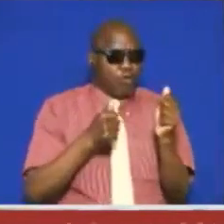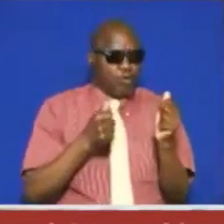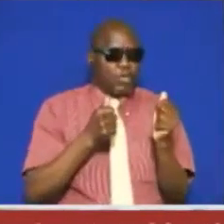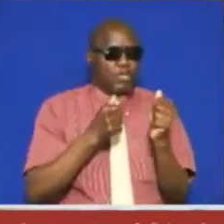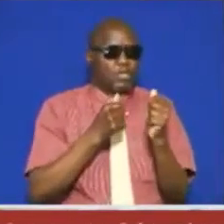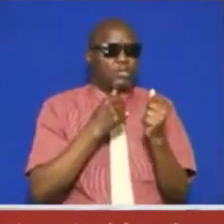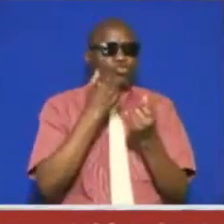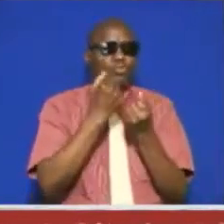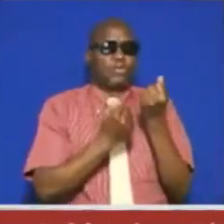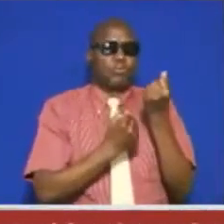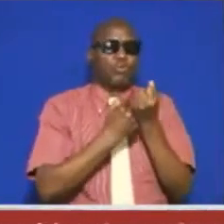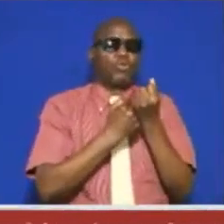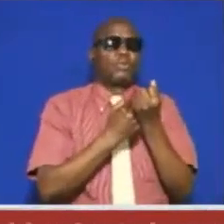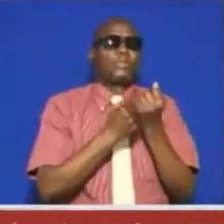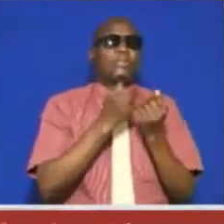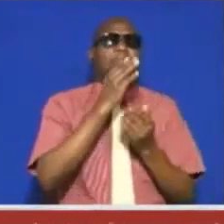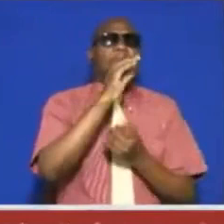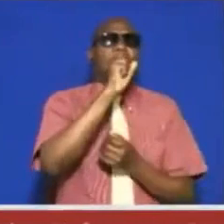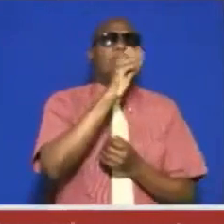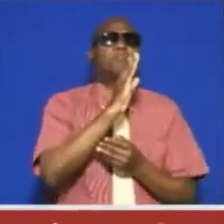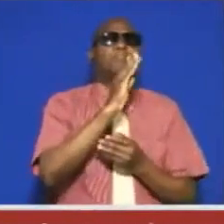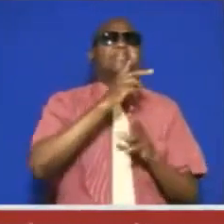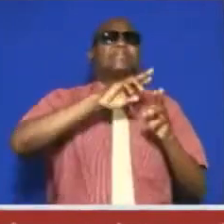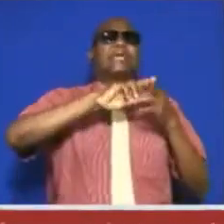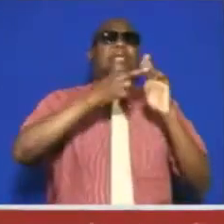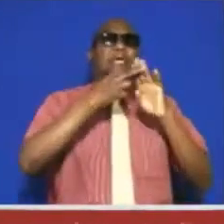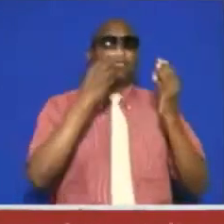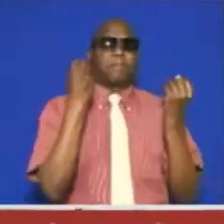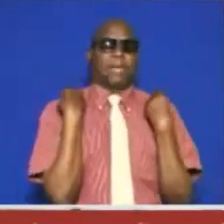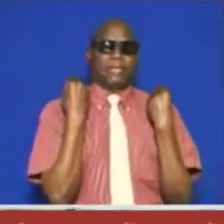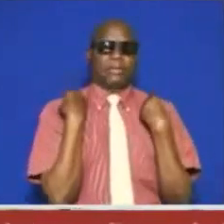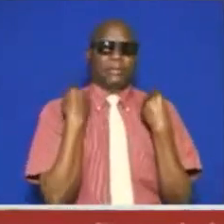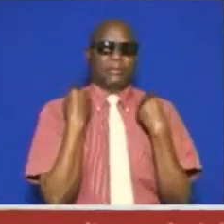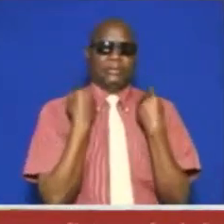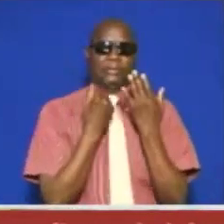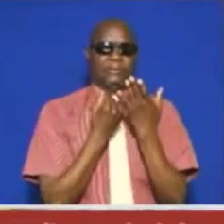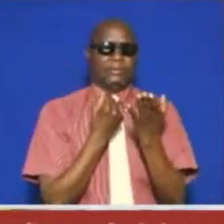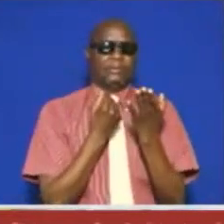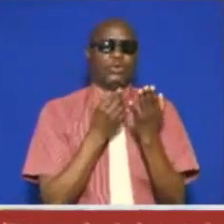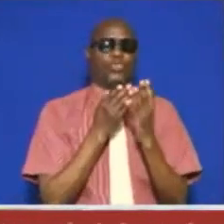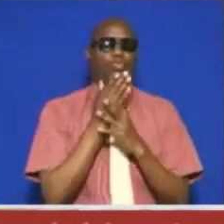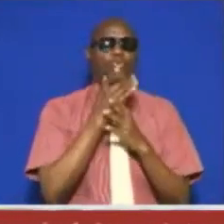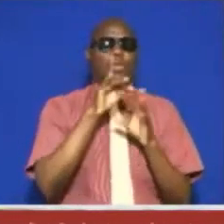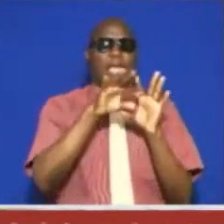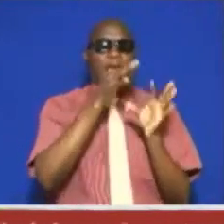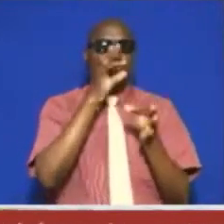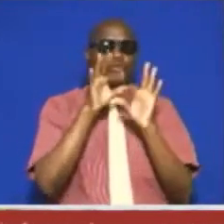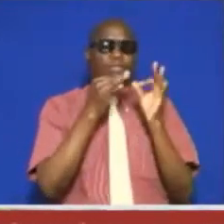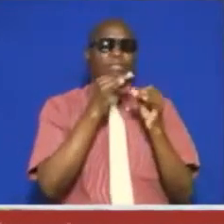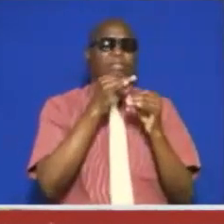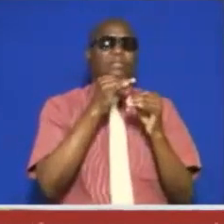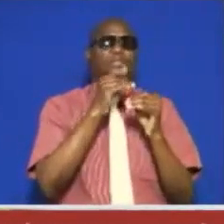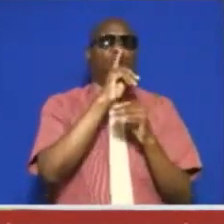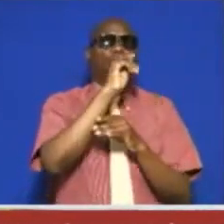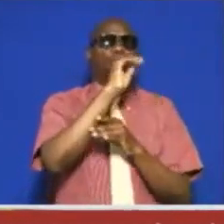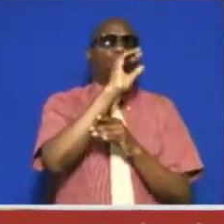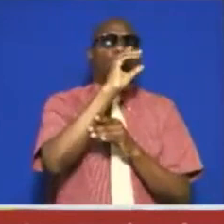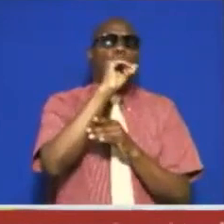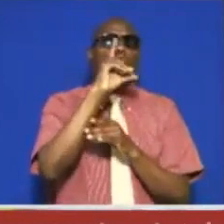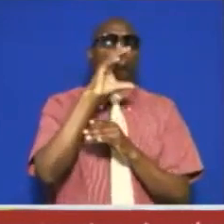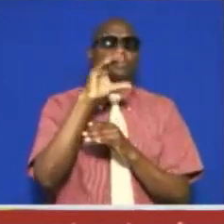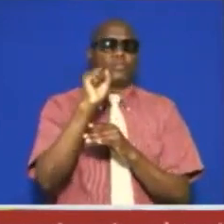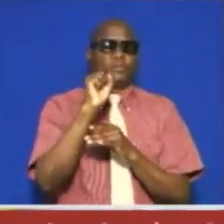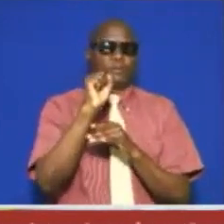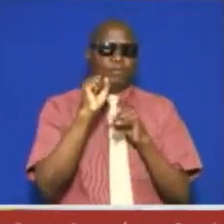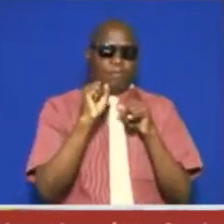promotion of substandard medical laboratory science practice through substandard diagnostic tools, or